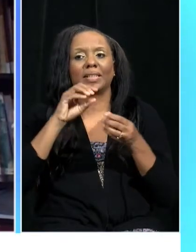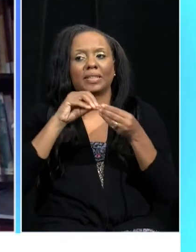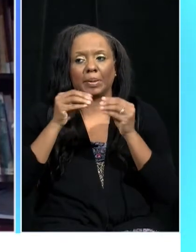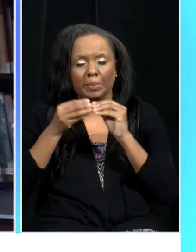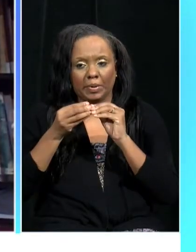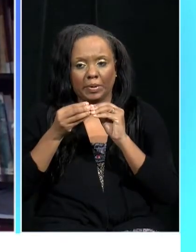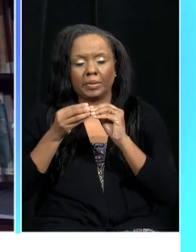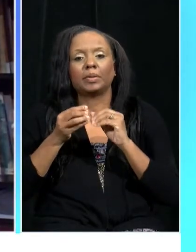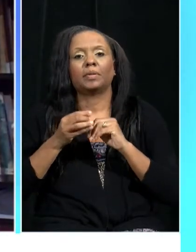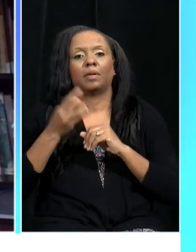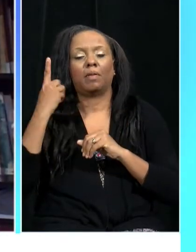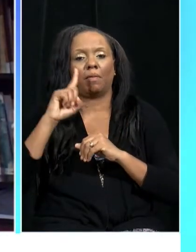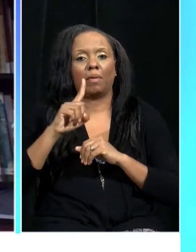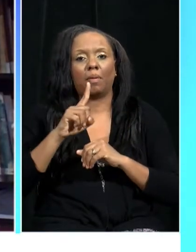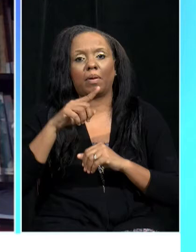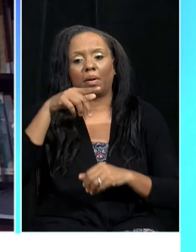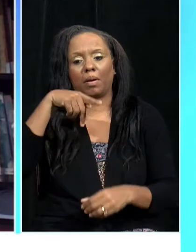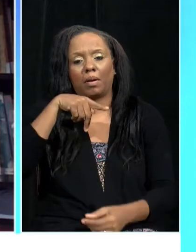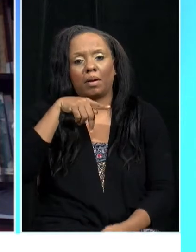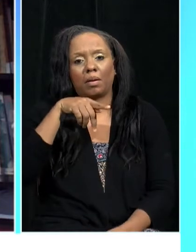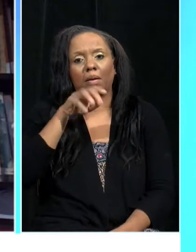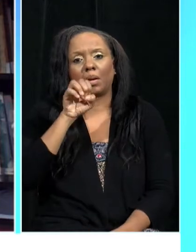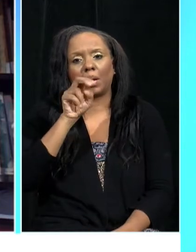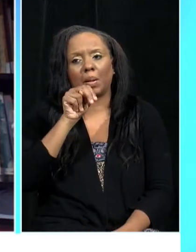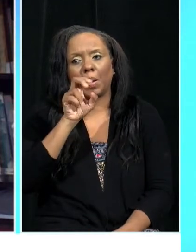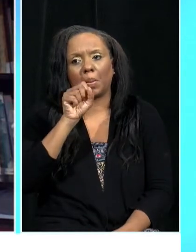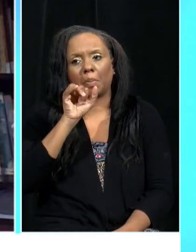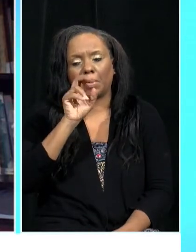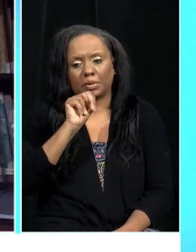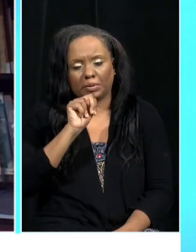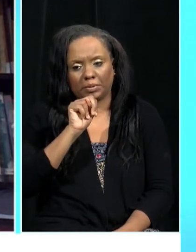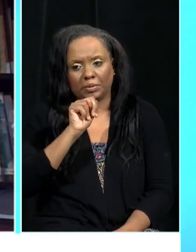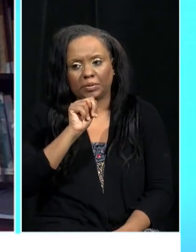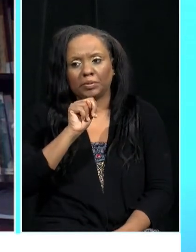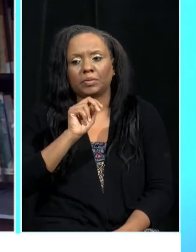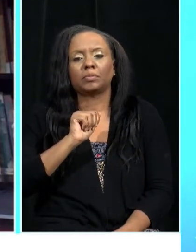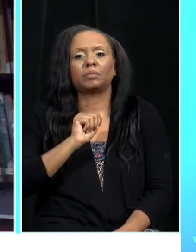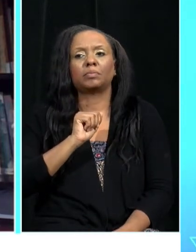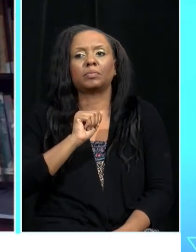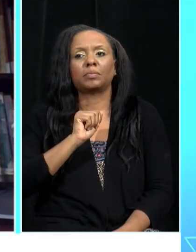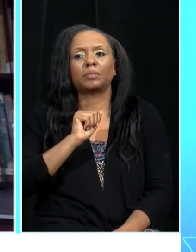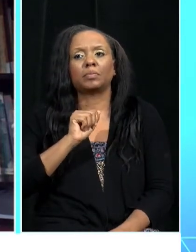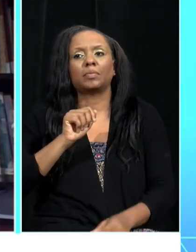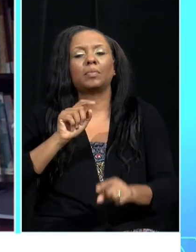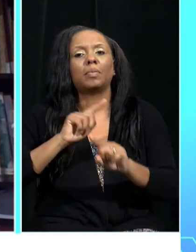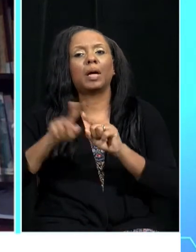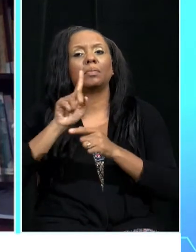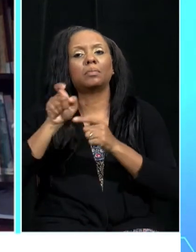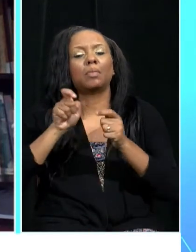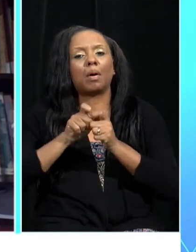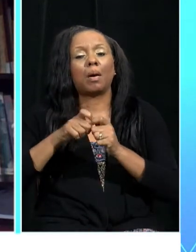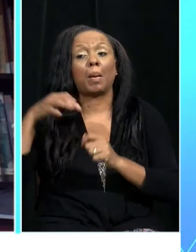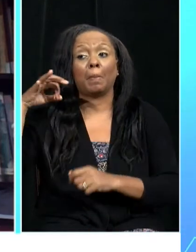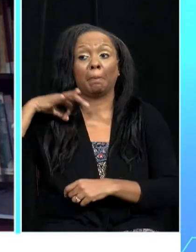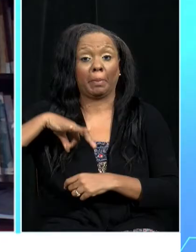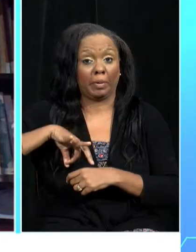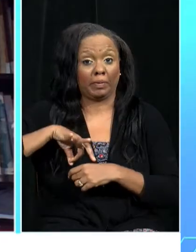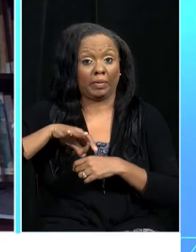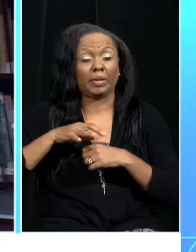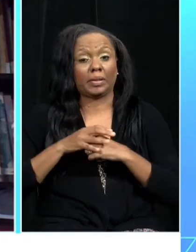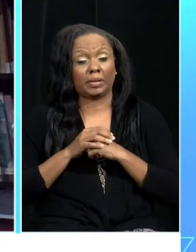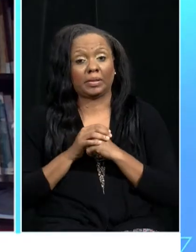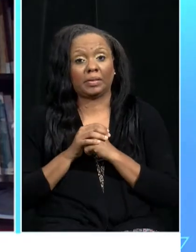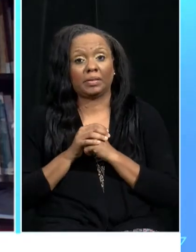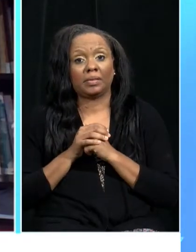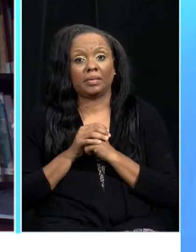go scheme. So I think those two combinations, where it's a defined benefit and a pay as you go scheme,